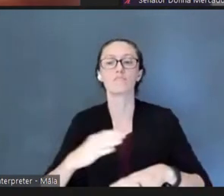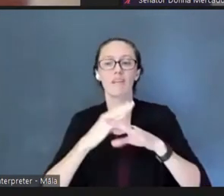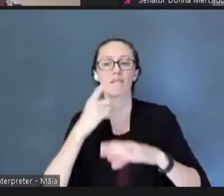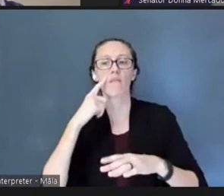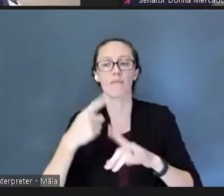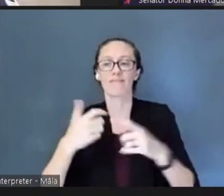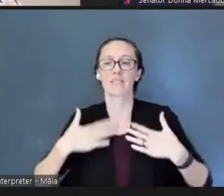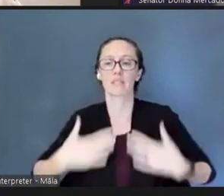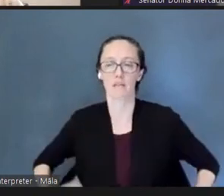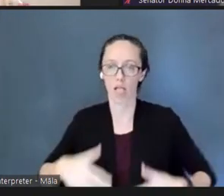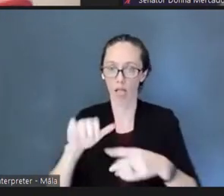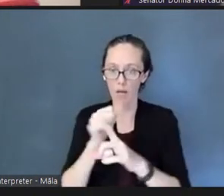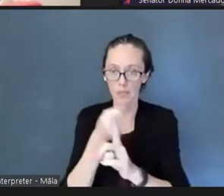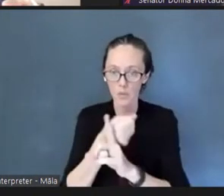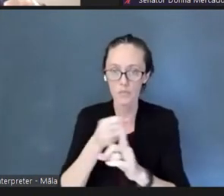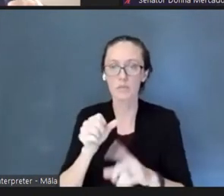abuses